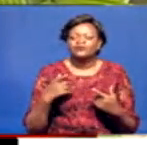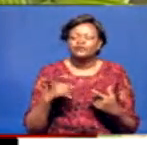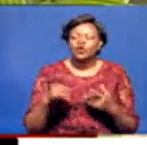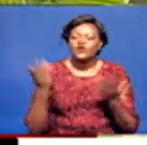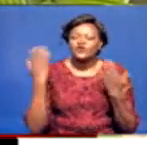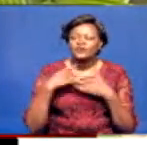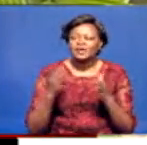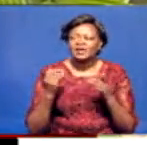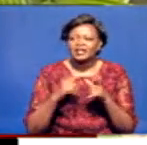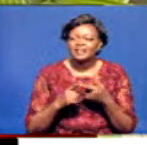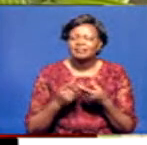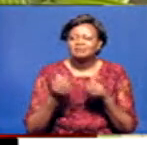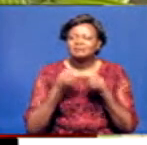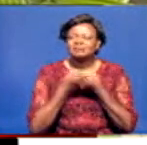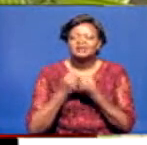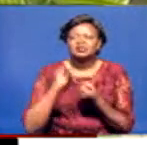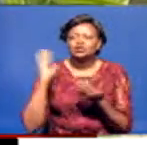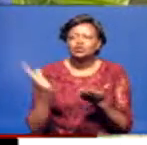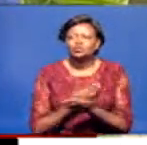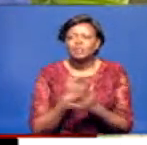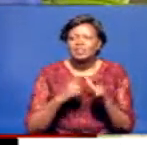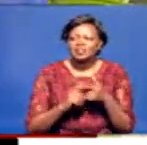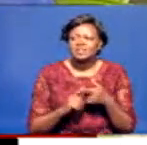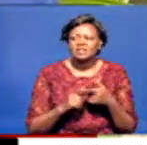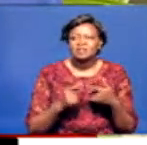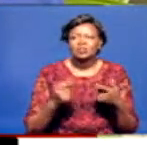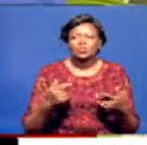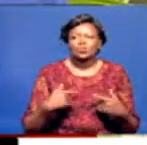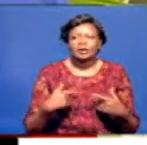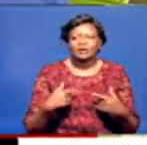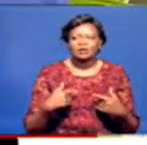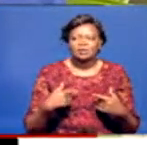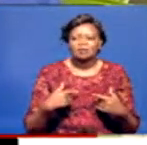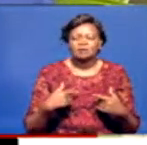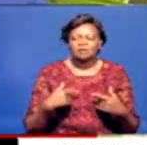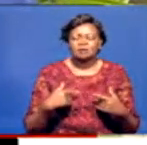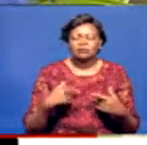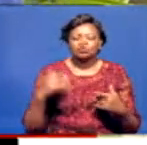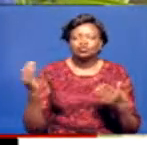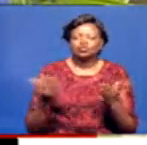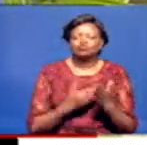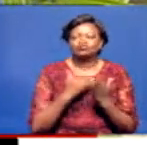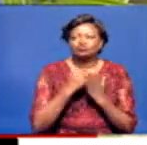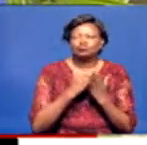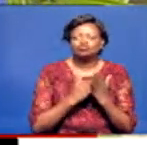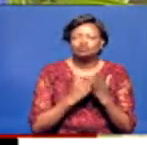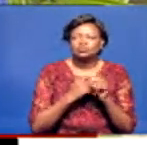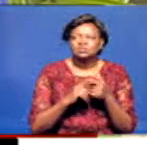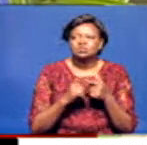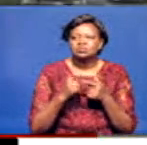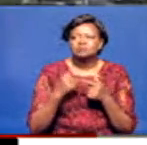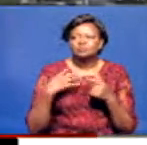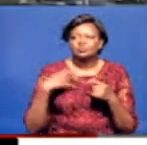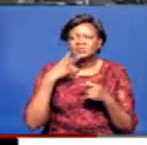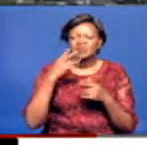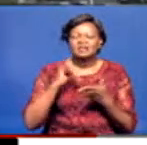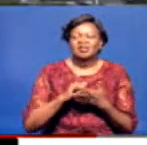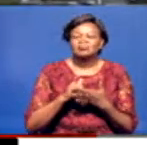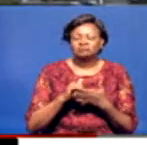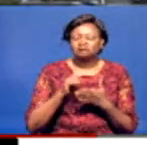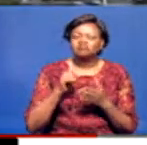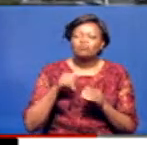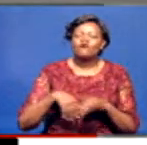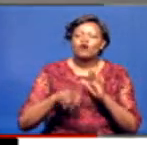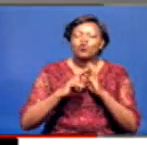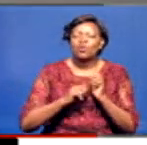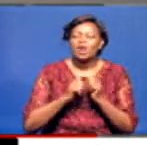challenges are phased out of us, and then we are removed out of the radar where we have been seen as a non-compliant country. The